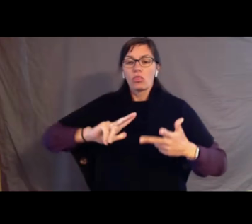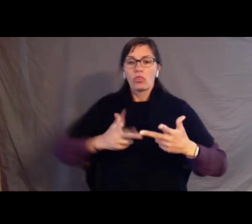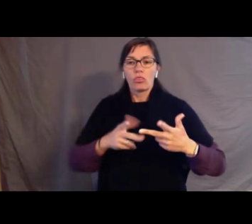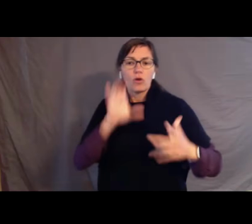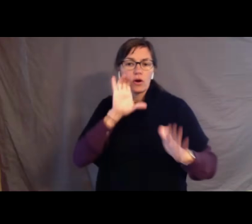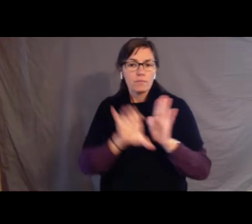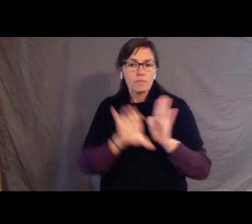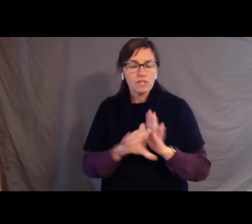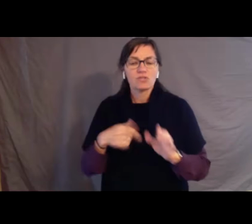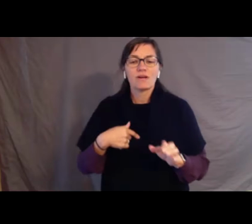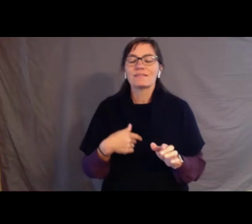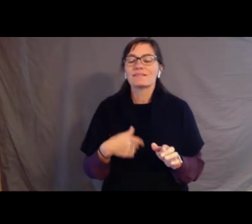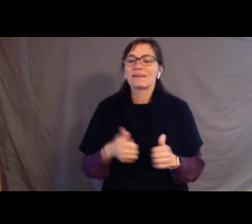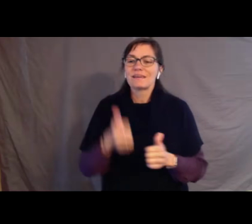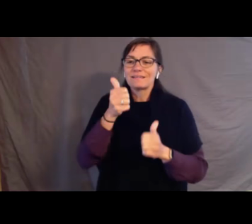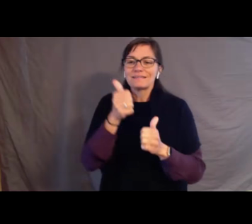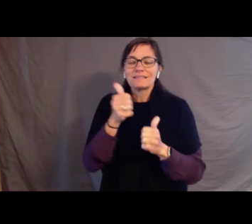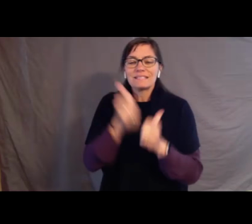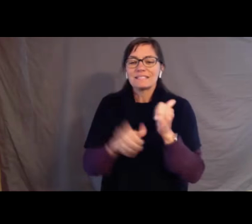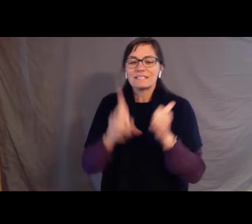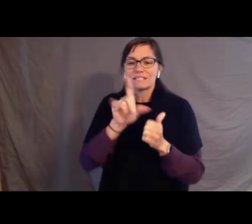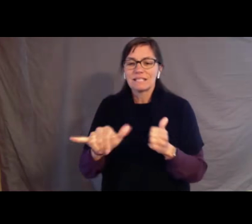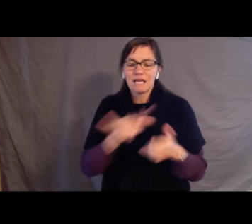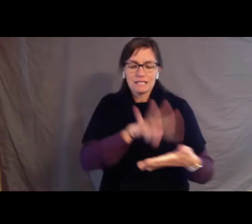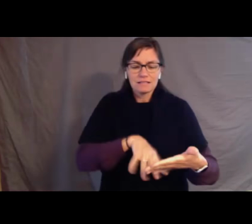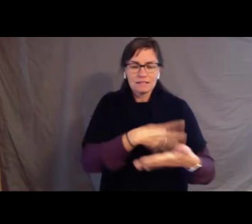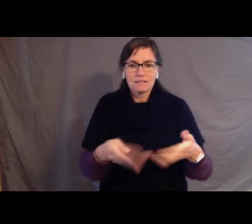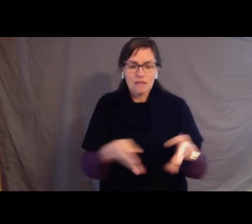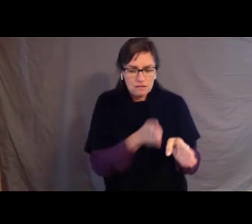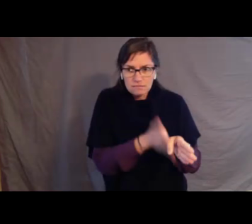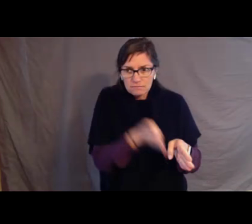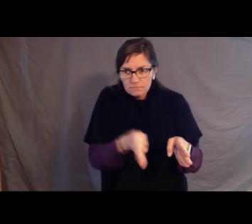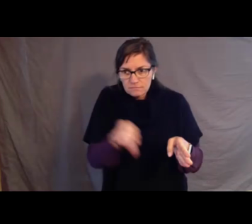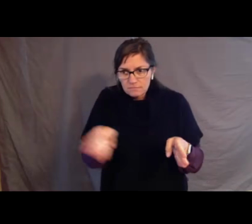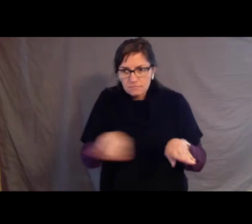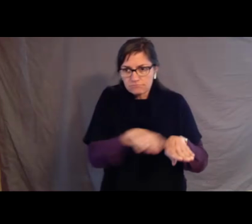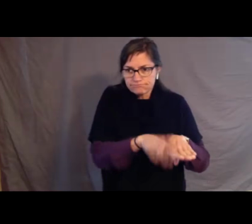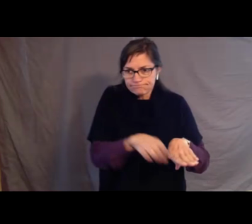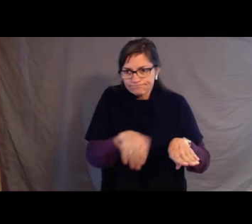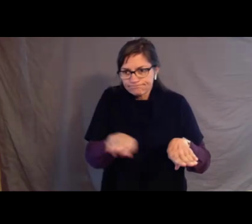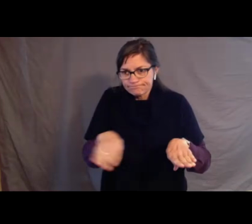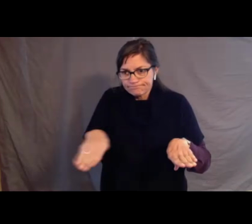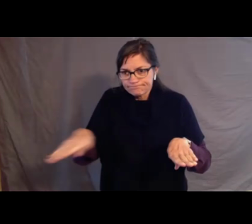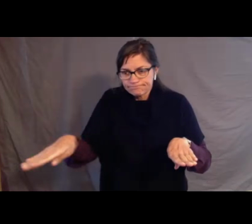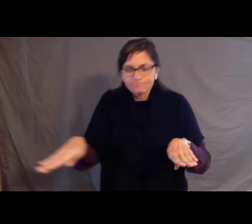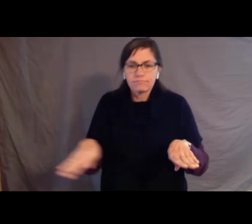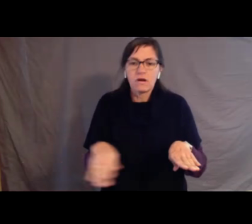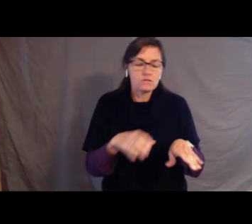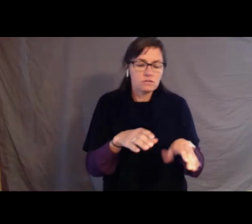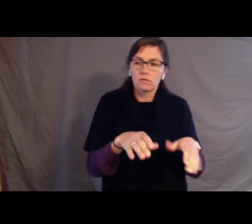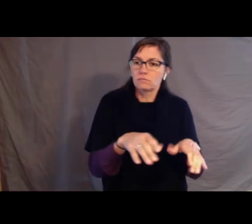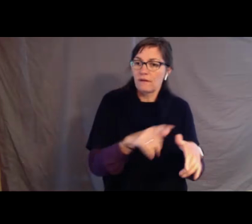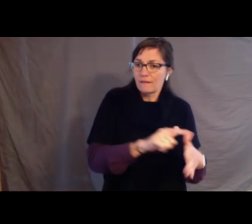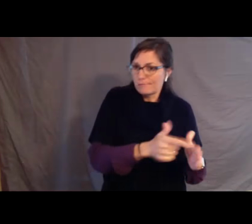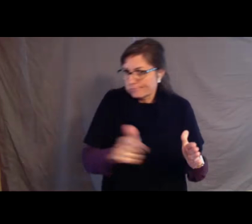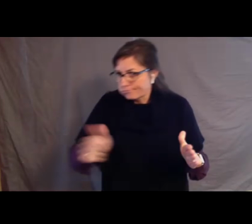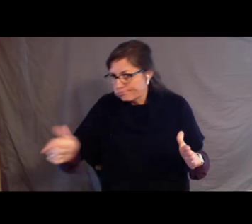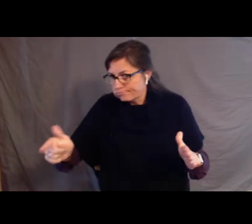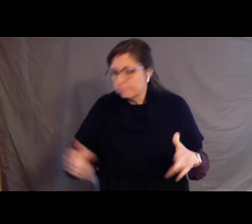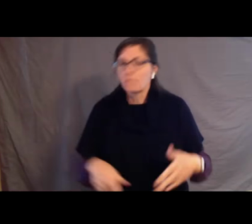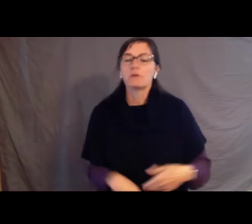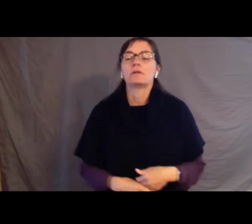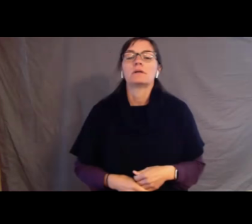are indicated and sort of go in correspondence represent a specific activity for the student. So again,